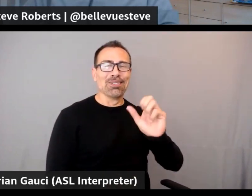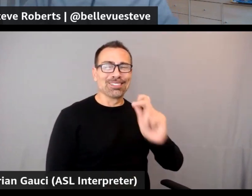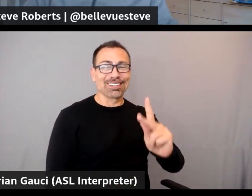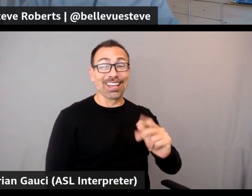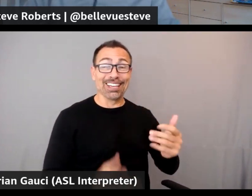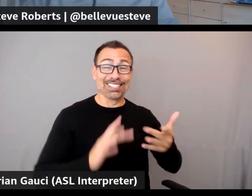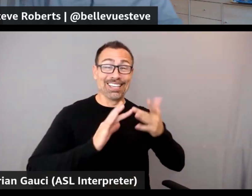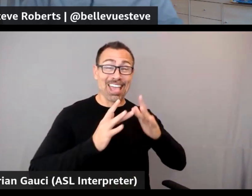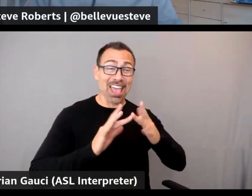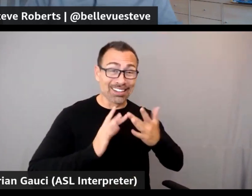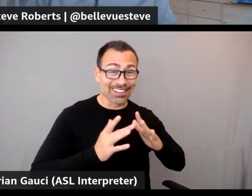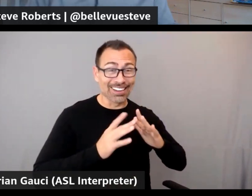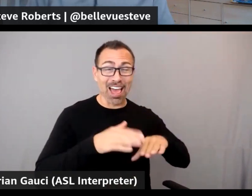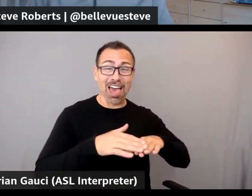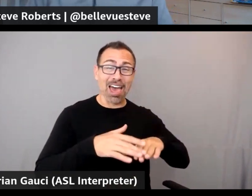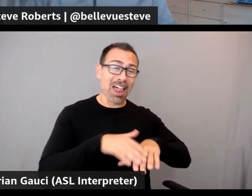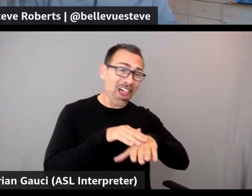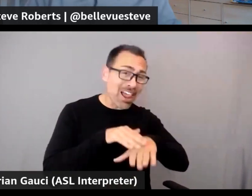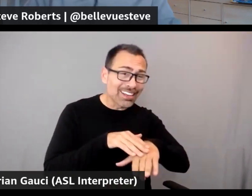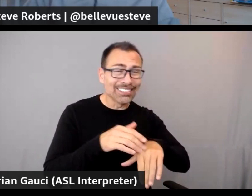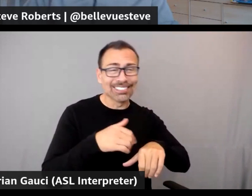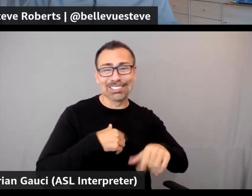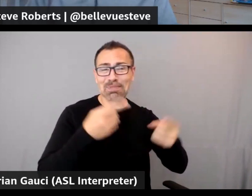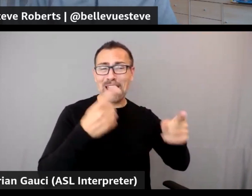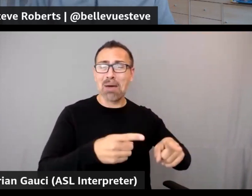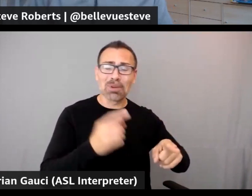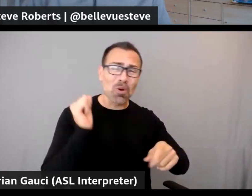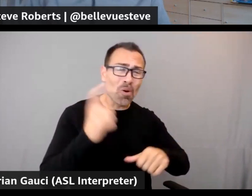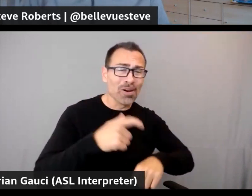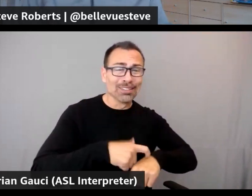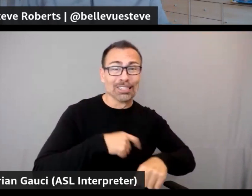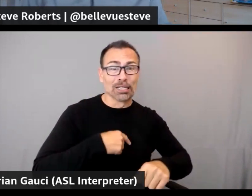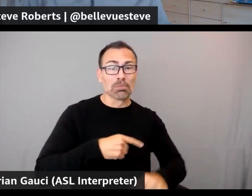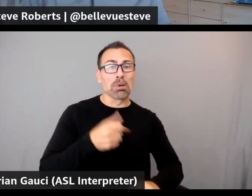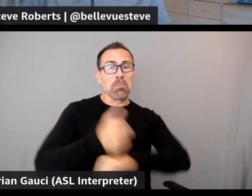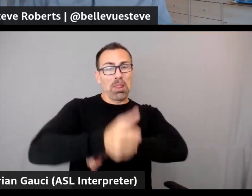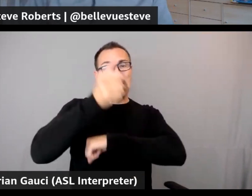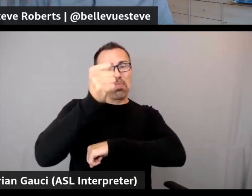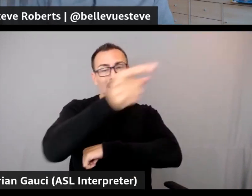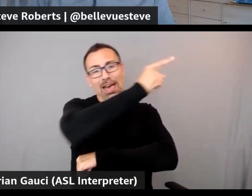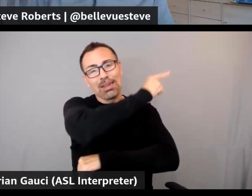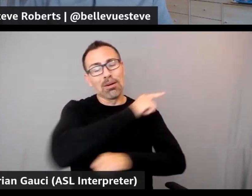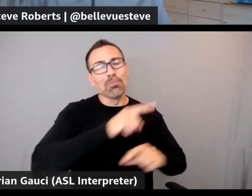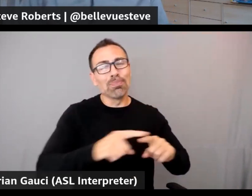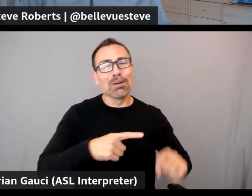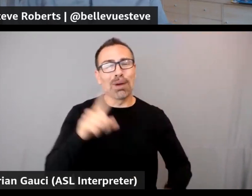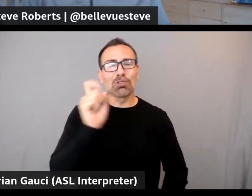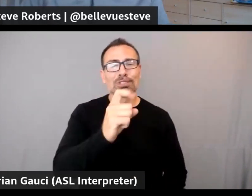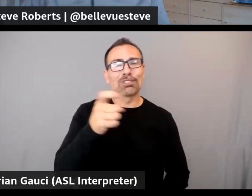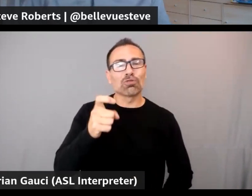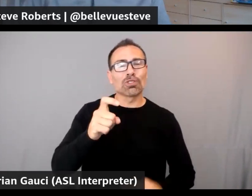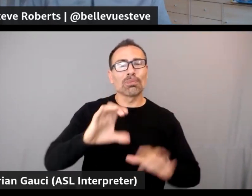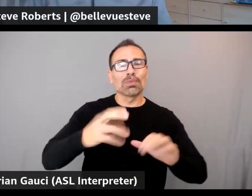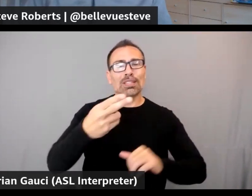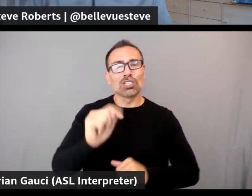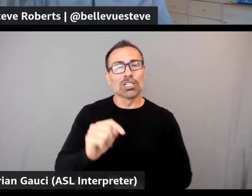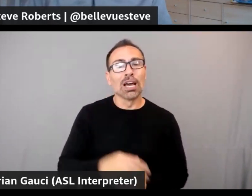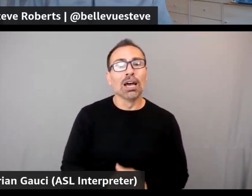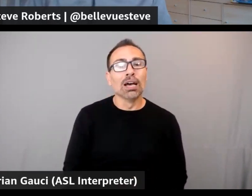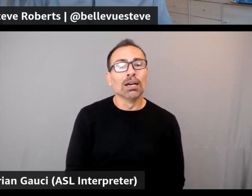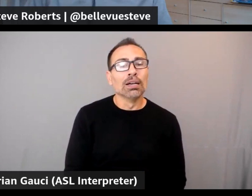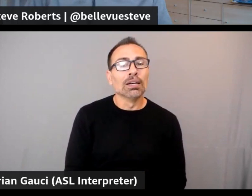day, so I'm just going to go ahead and point the finger there. So my question's actually coming from the chat because, Gada, you're showing us